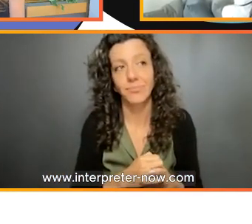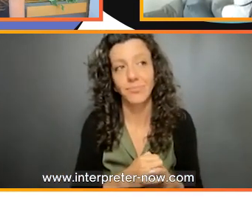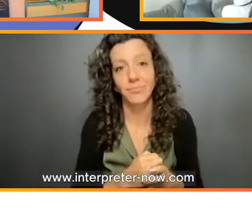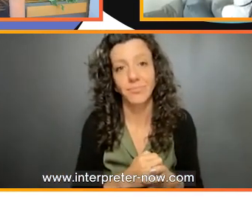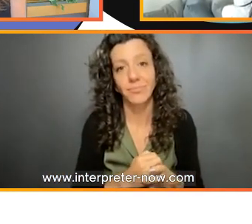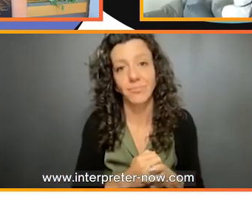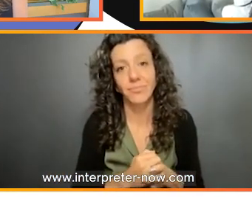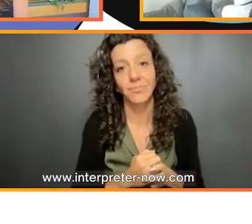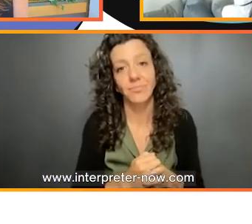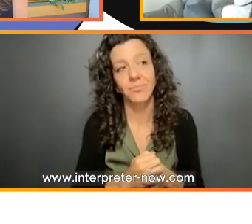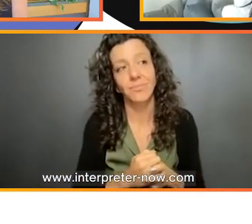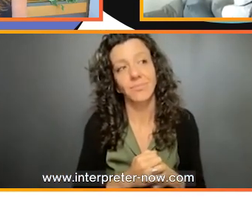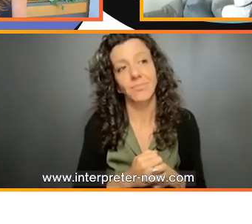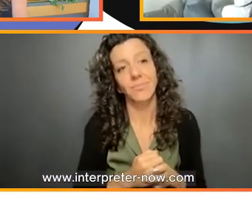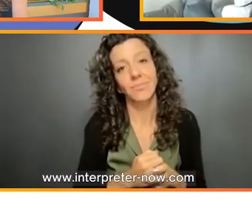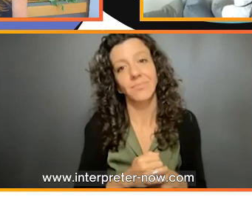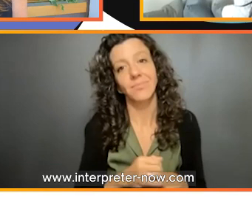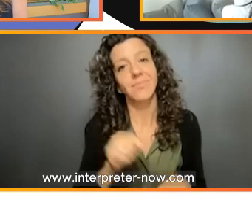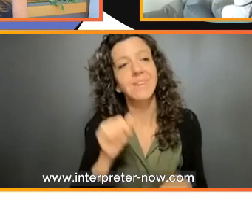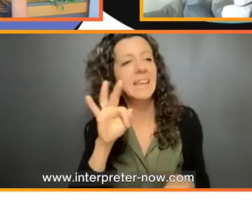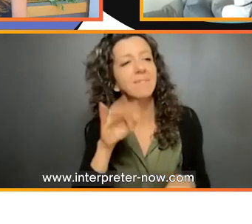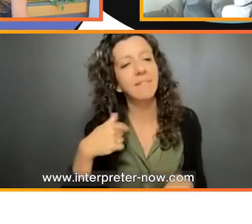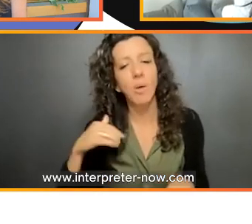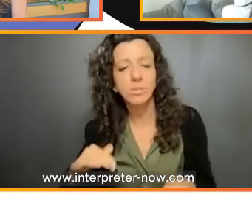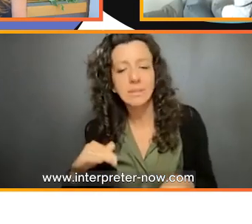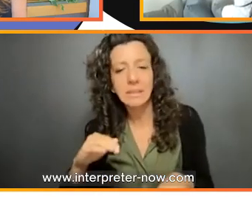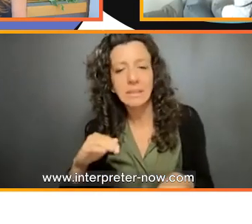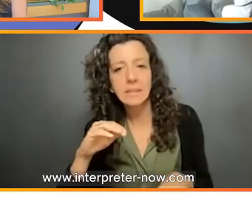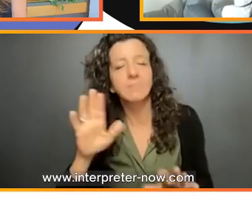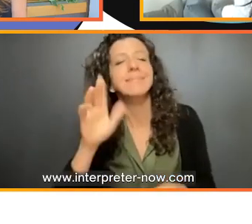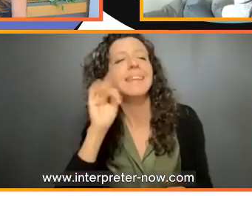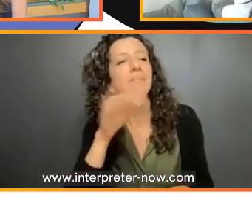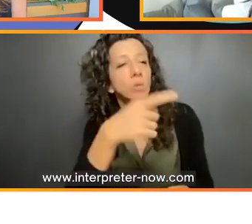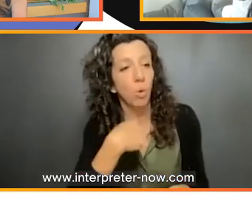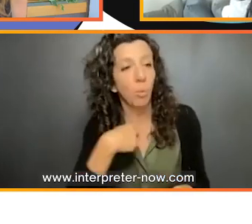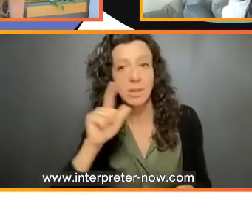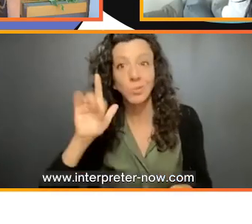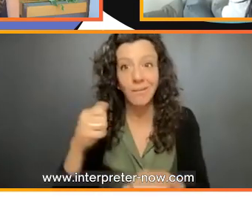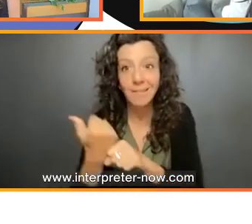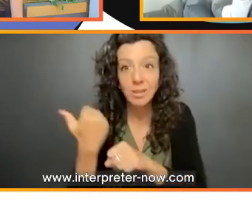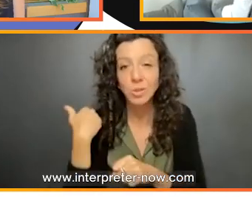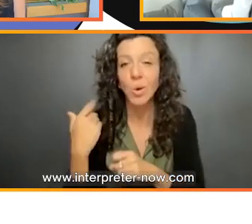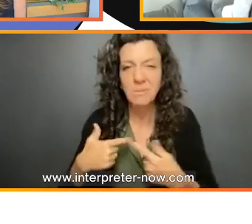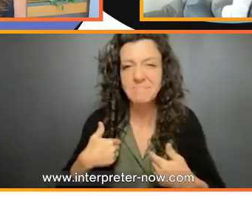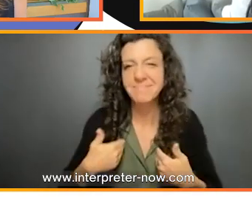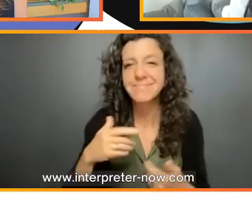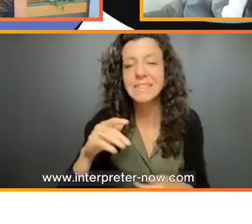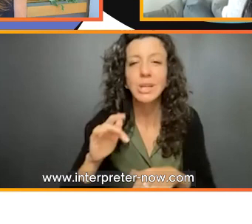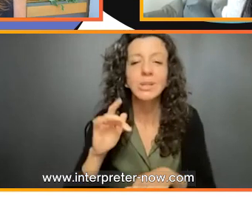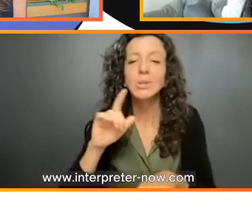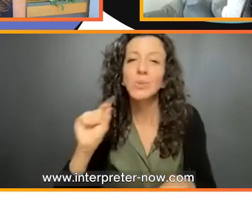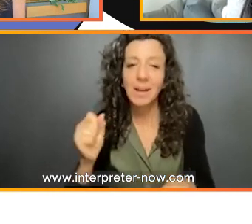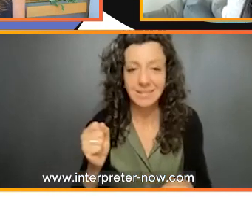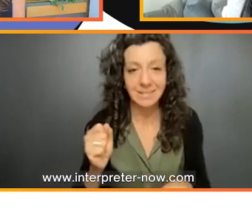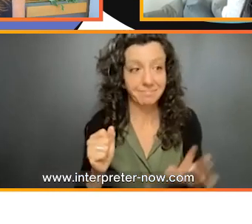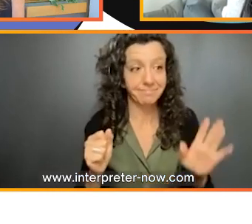Ritu, you have experienced a lot of trauma, I would have said to you, I don't even know what you're talking about, first of all. And secondly,